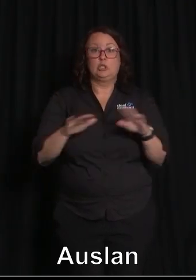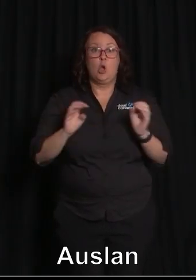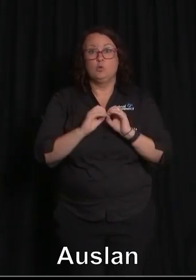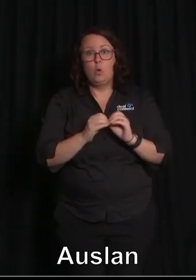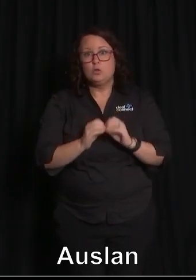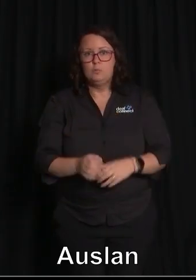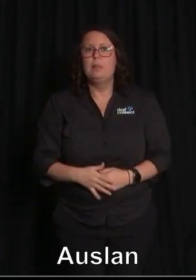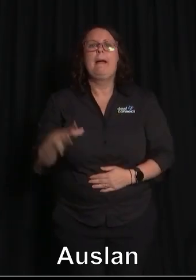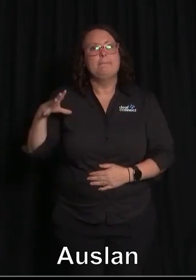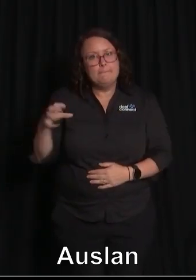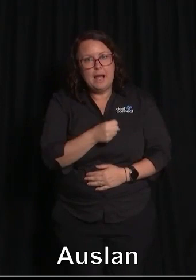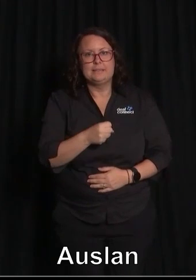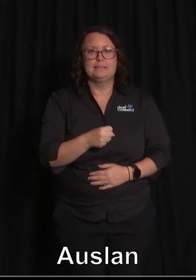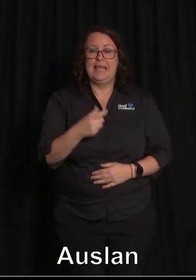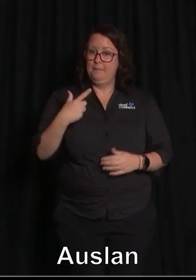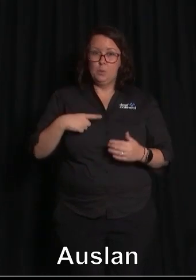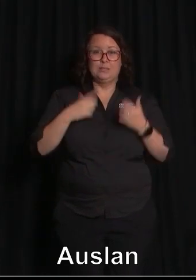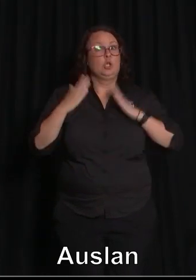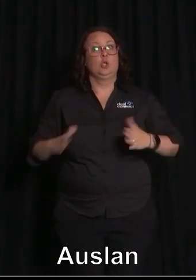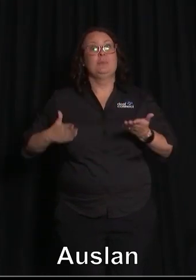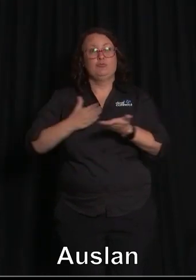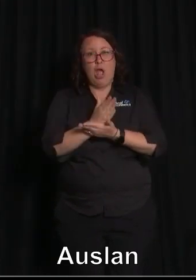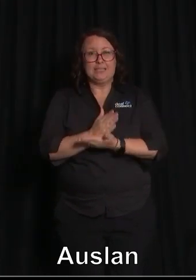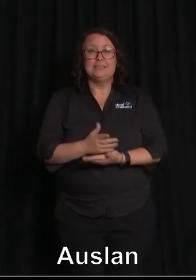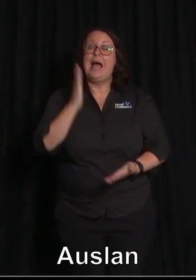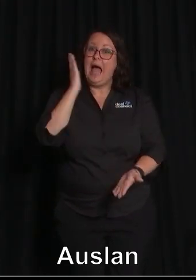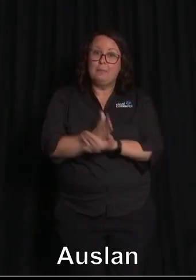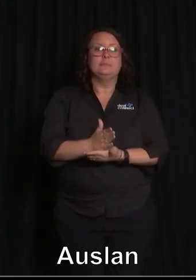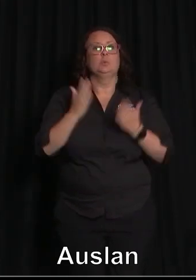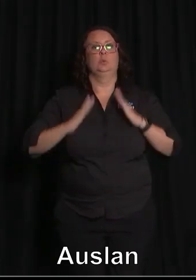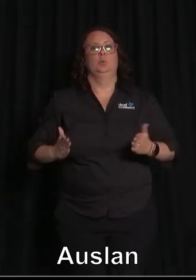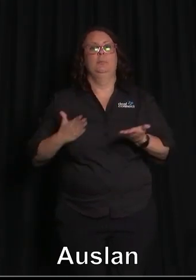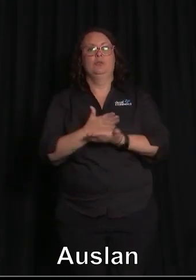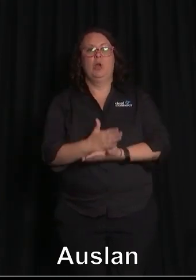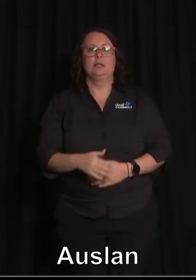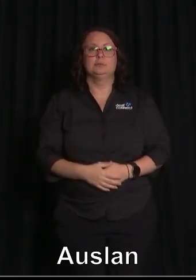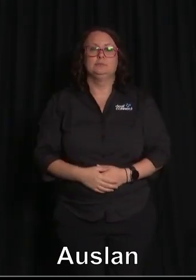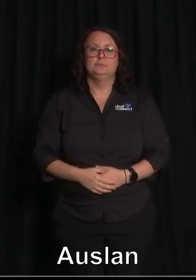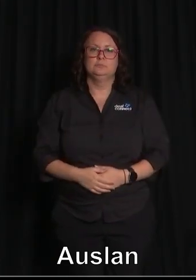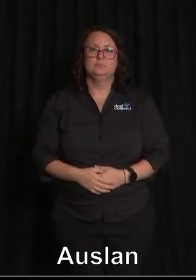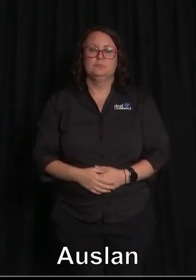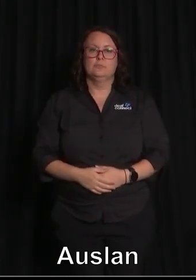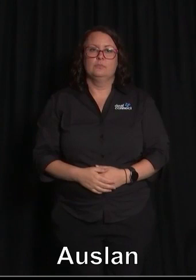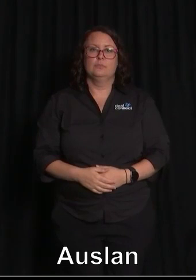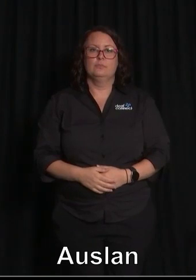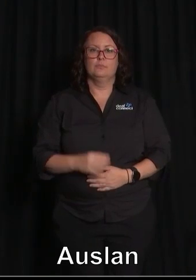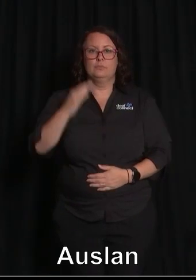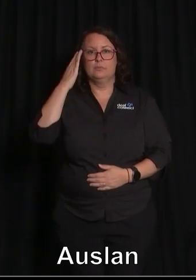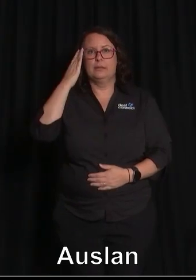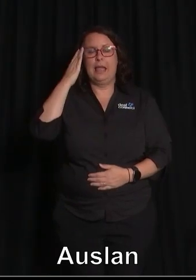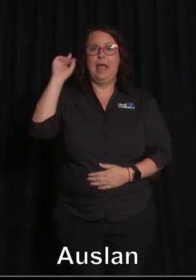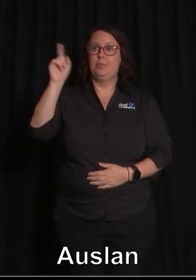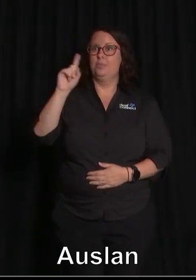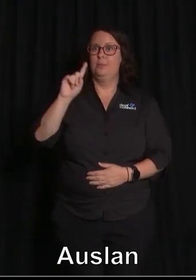these issues are human rights issues fundamentally. Even though we live right now in the context